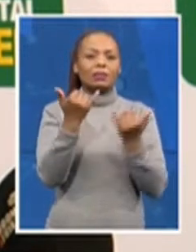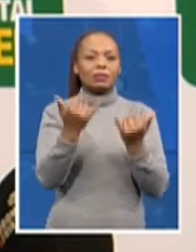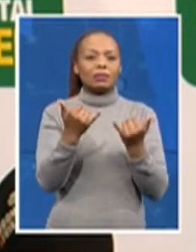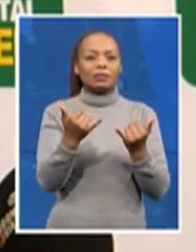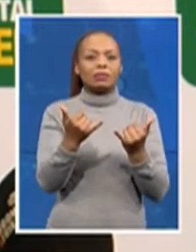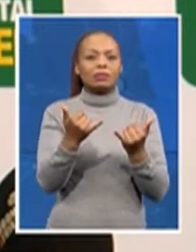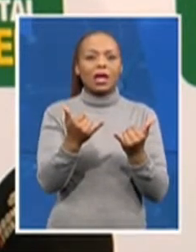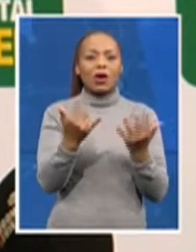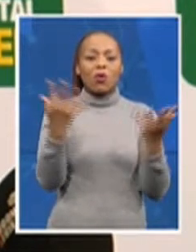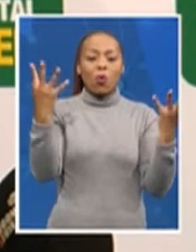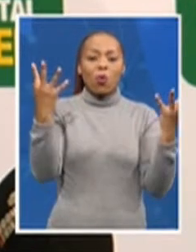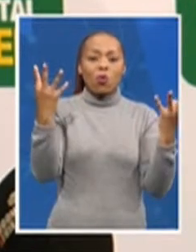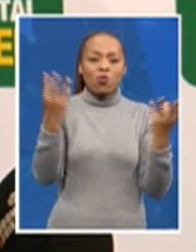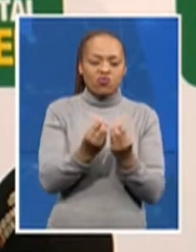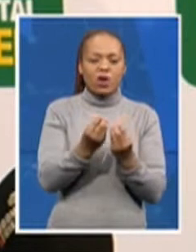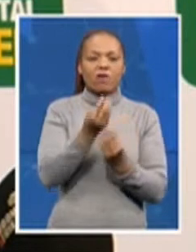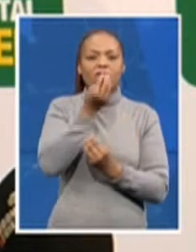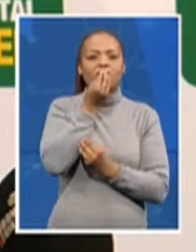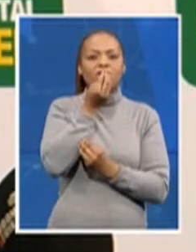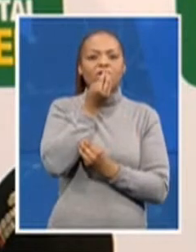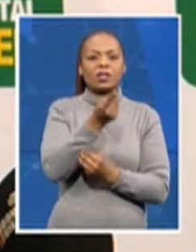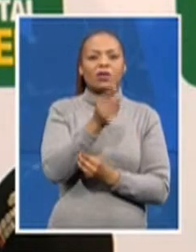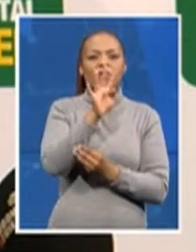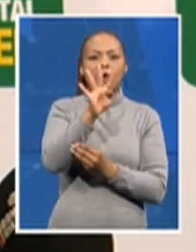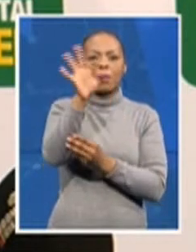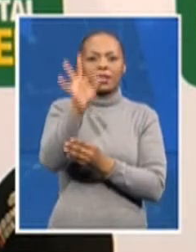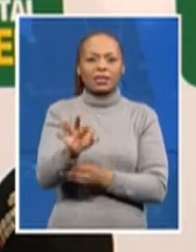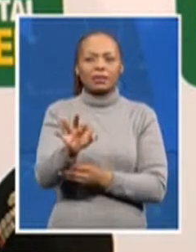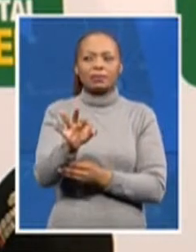4% reportedly to have secured